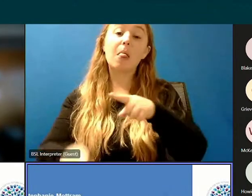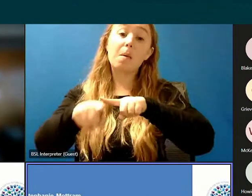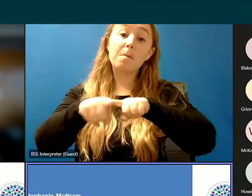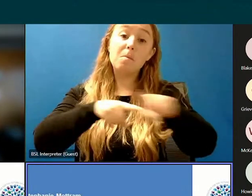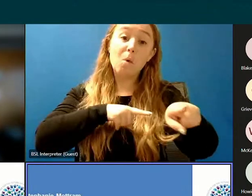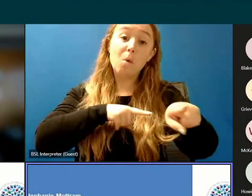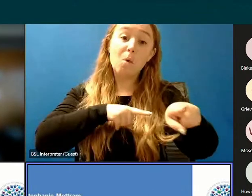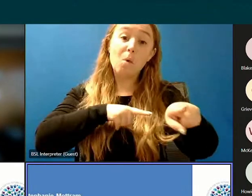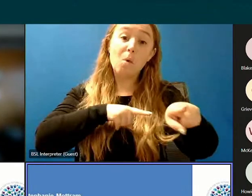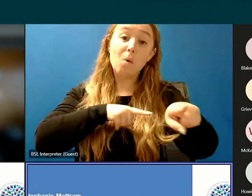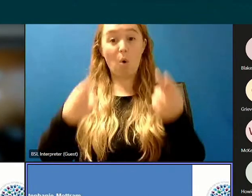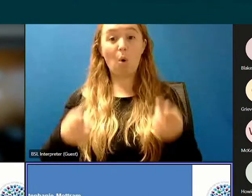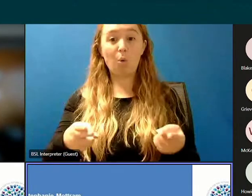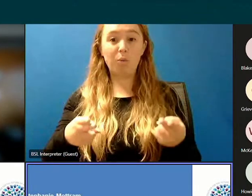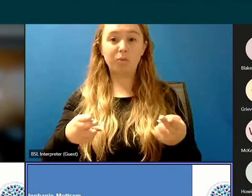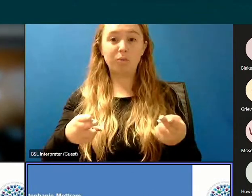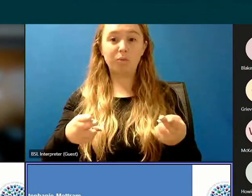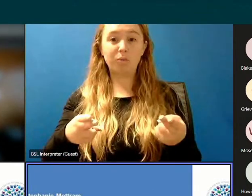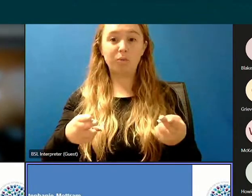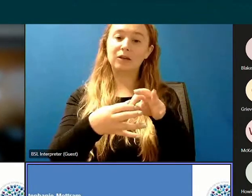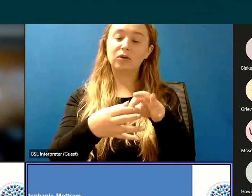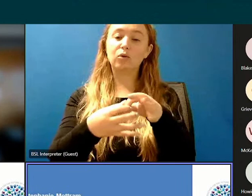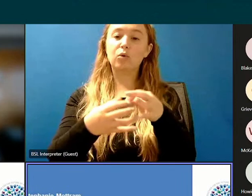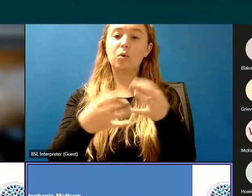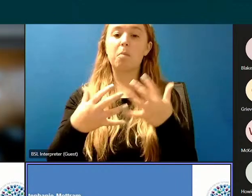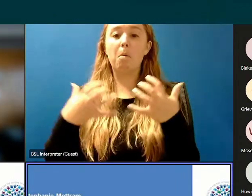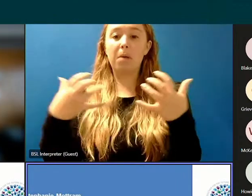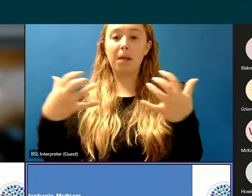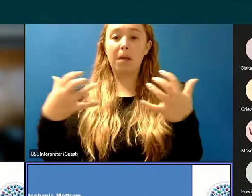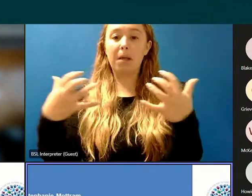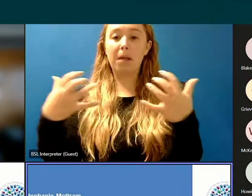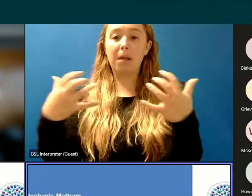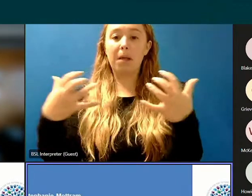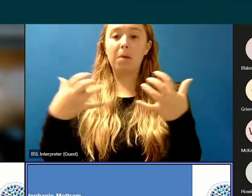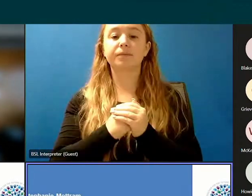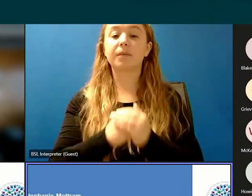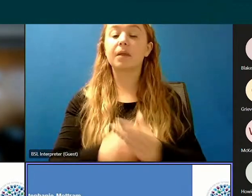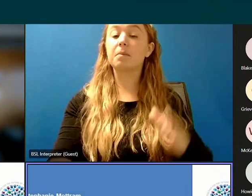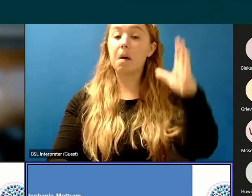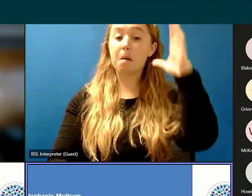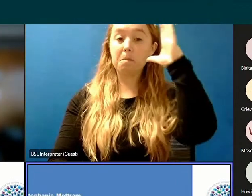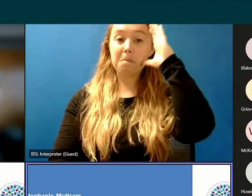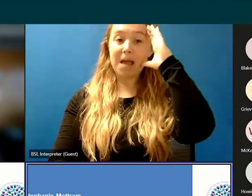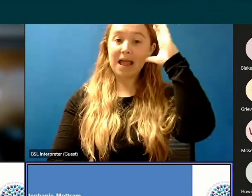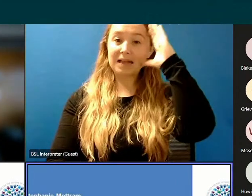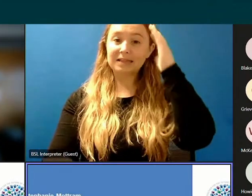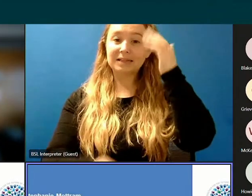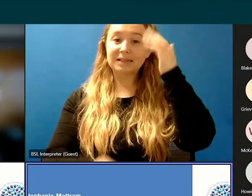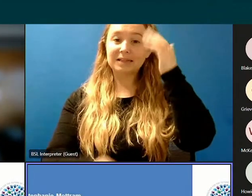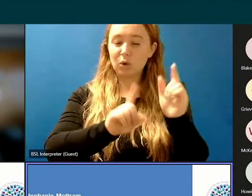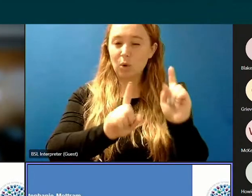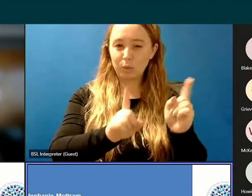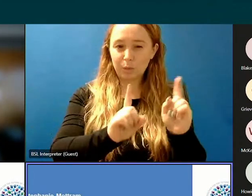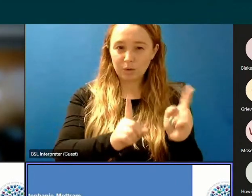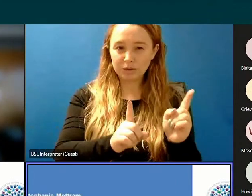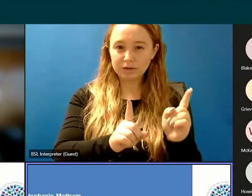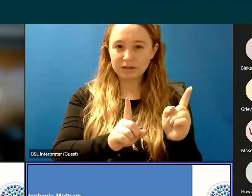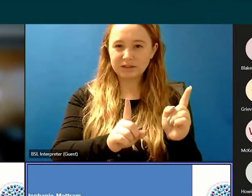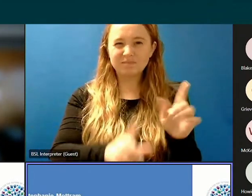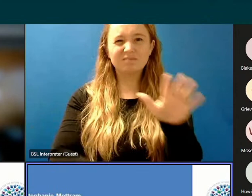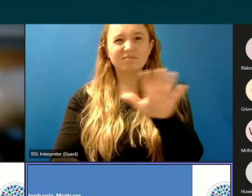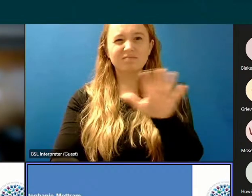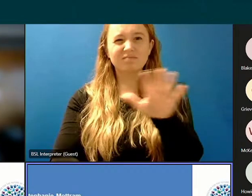homes for the size of population. The number of bed based is roughly, I think, again, it's about